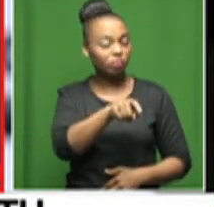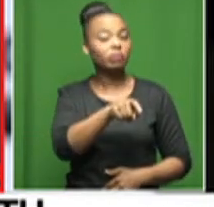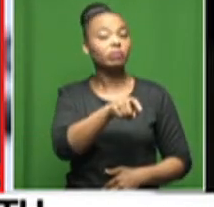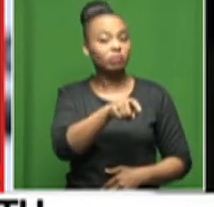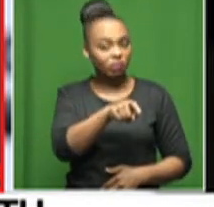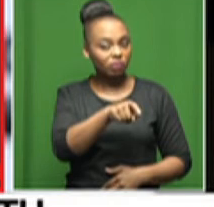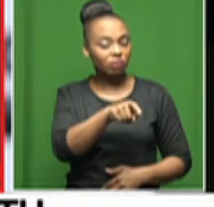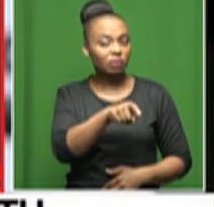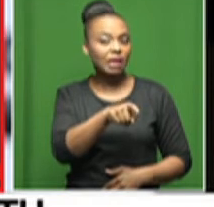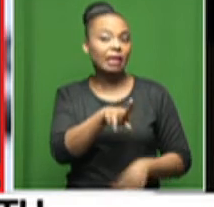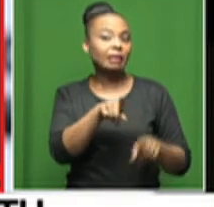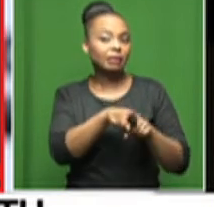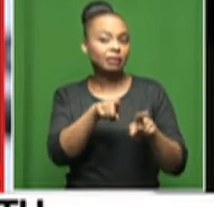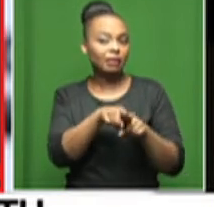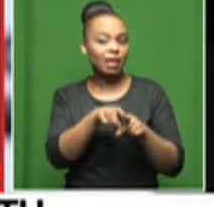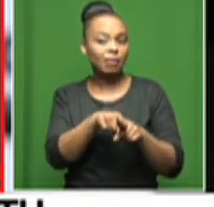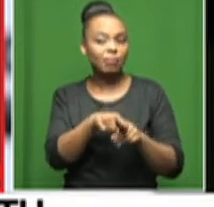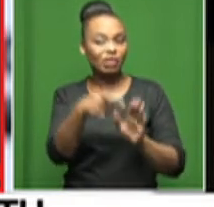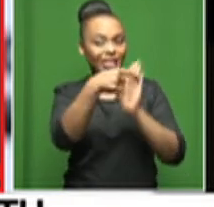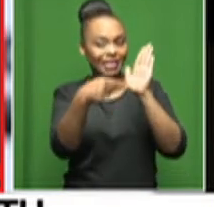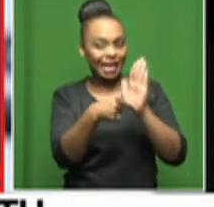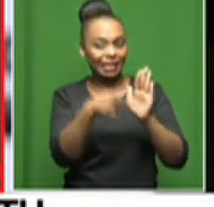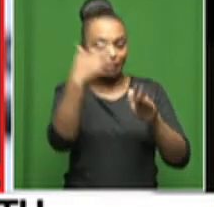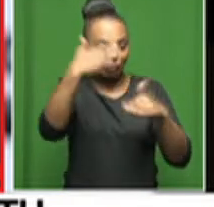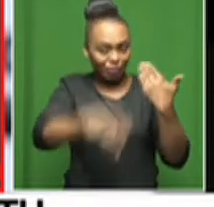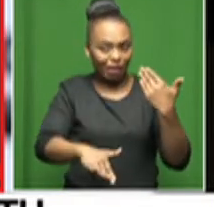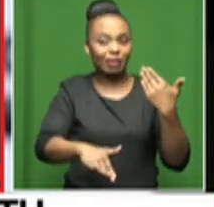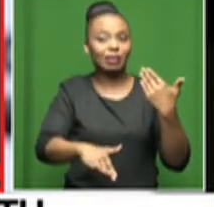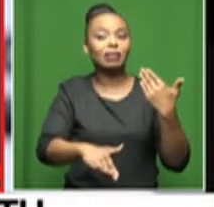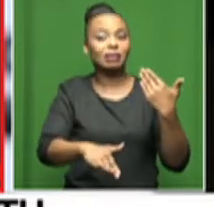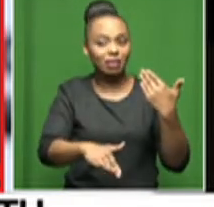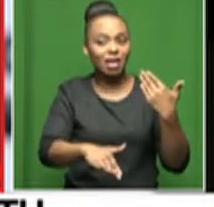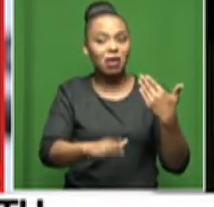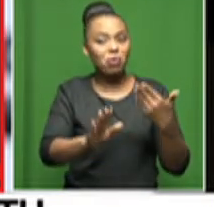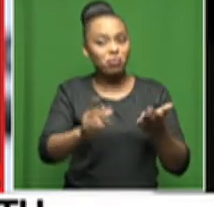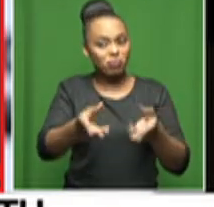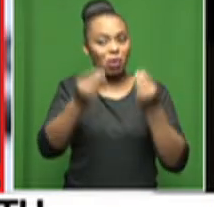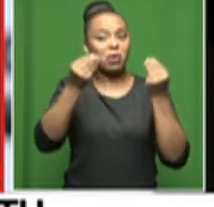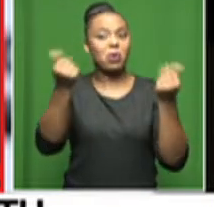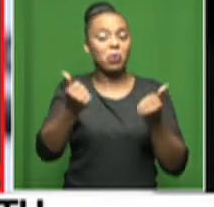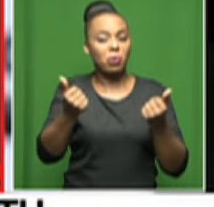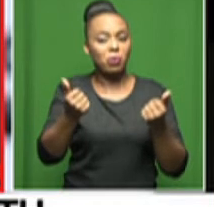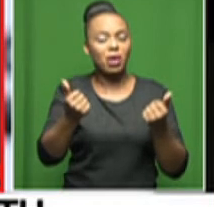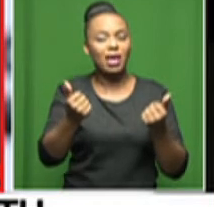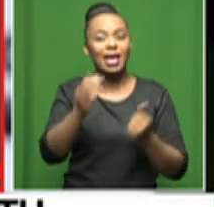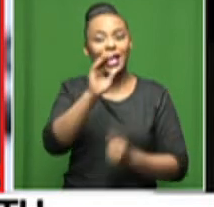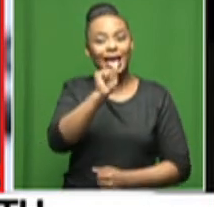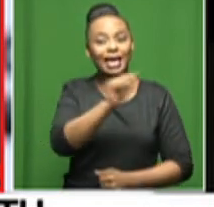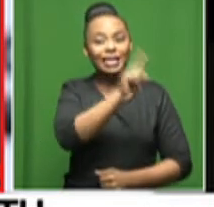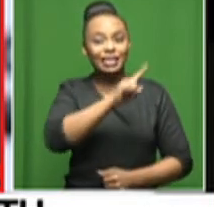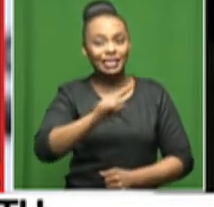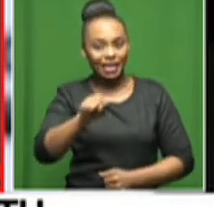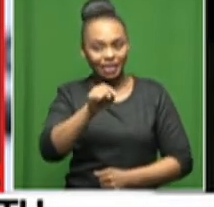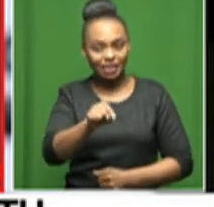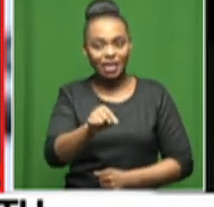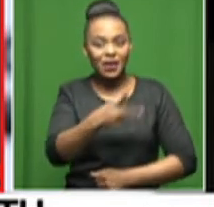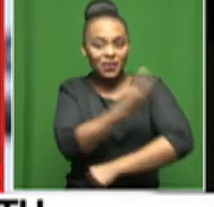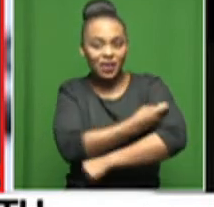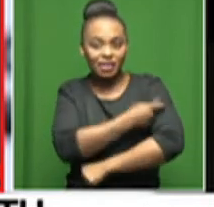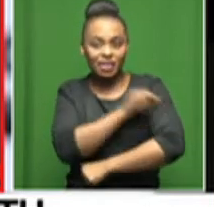it an unusually short expiry period for vaccines just received? And the third question is, if the AZ vaccine is still going to be rolled